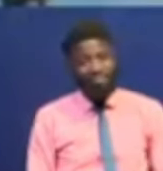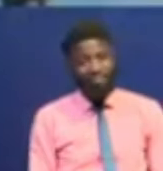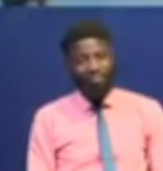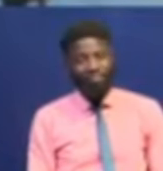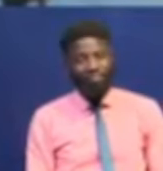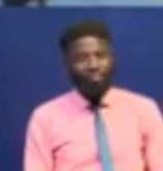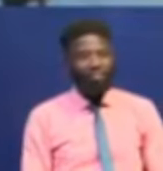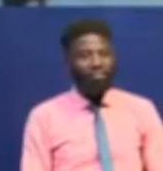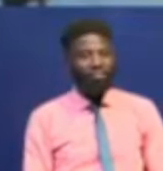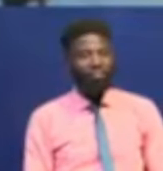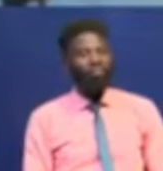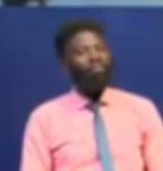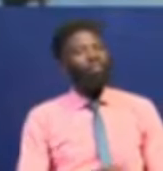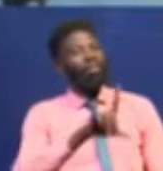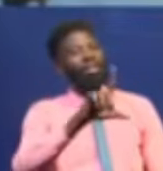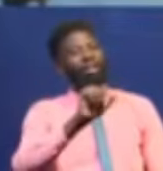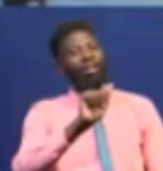Latif,